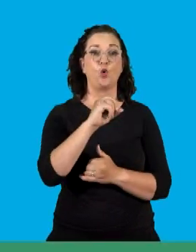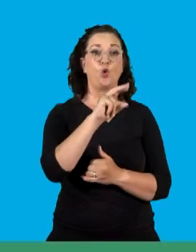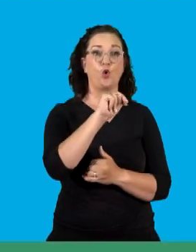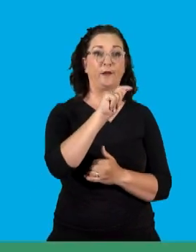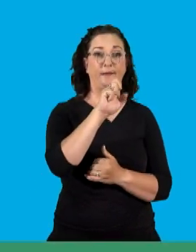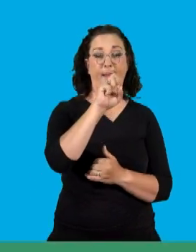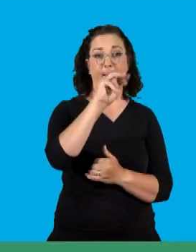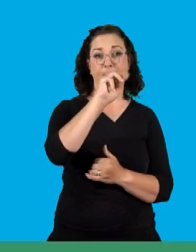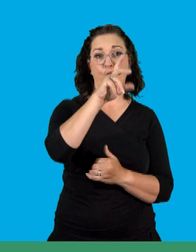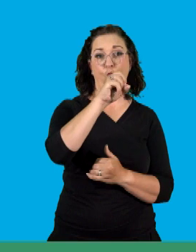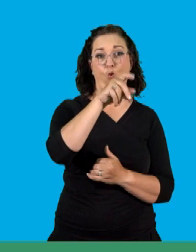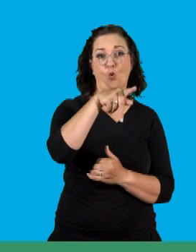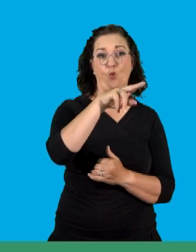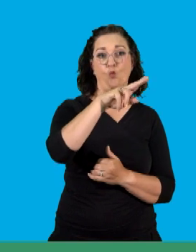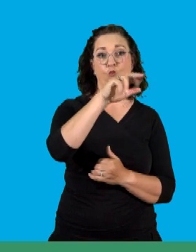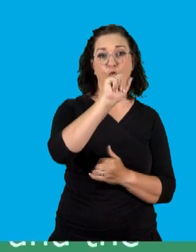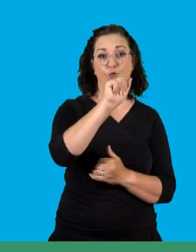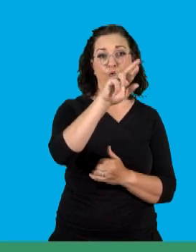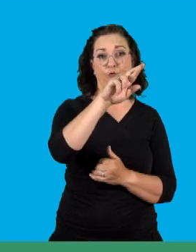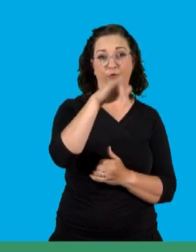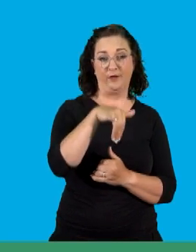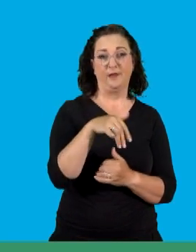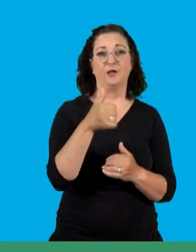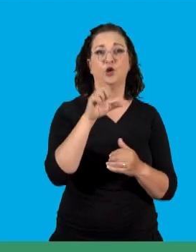contemporary socio-economic issues.